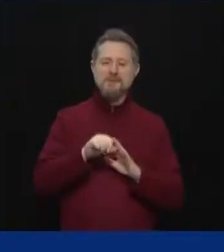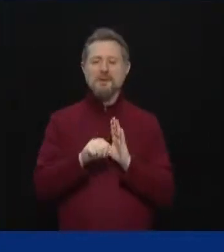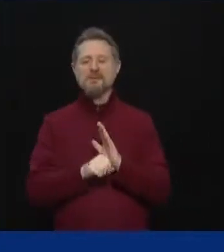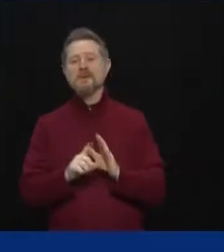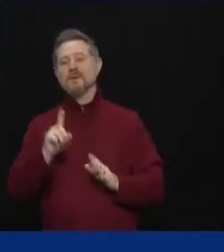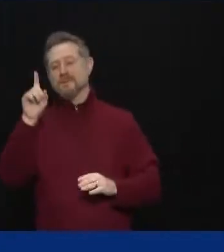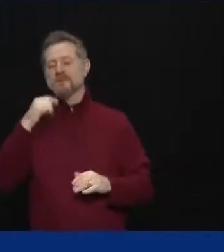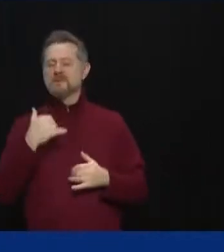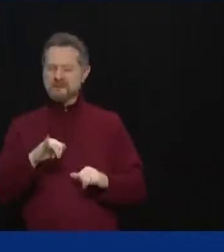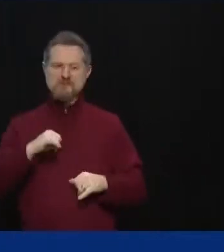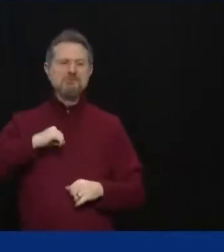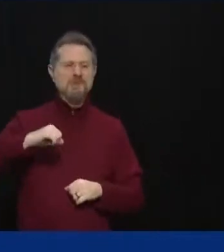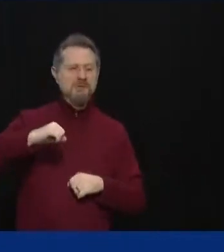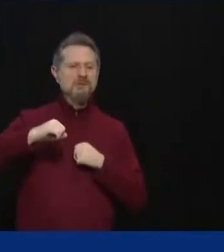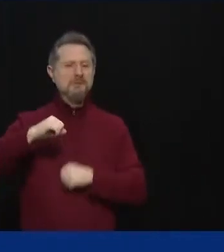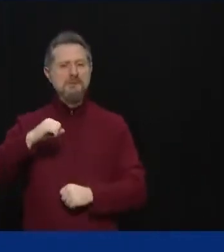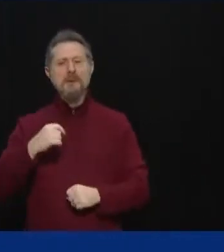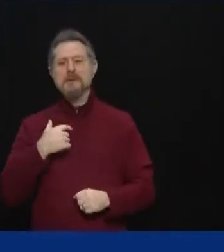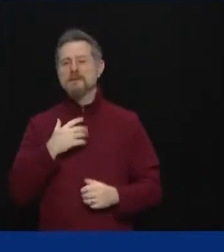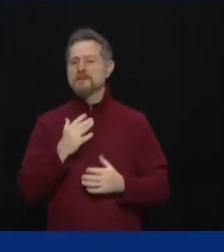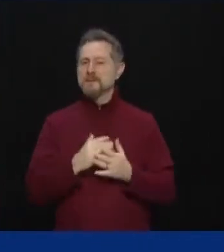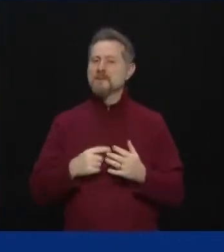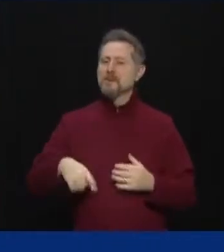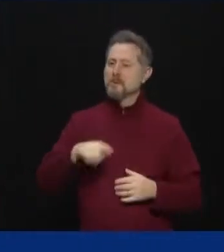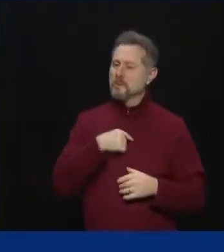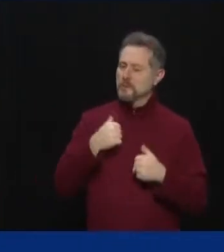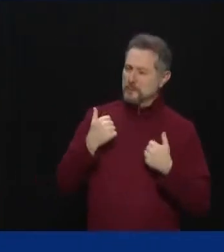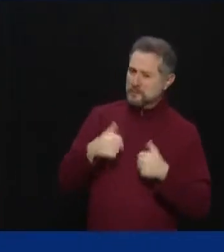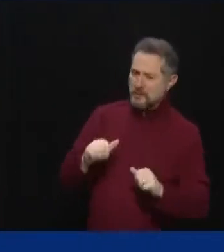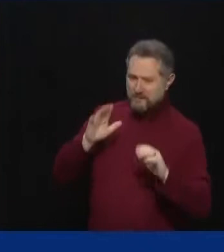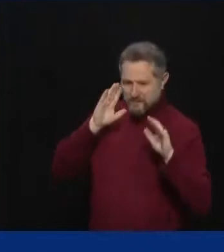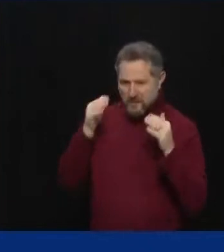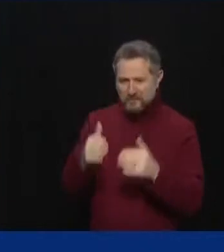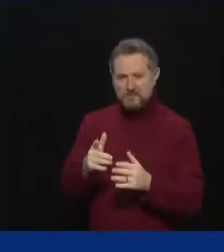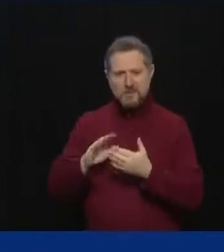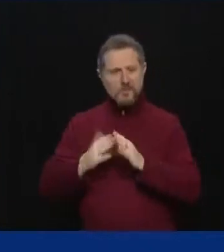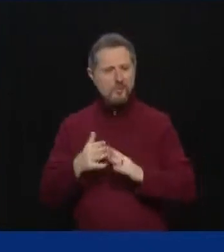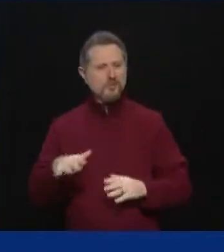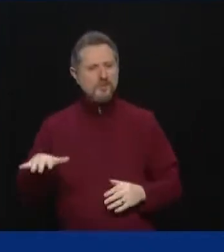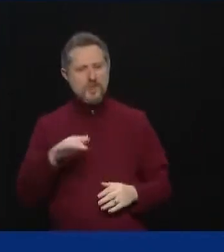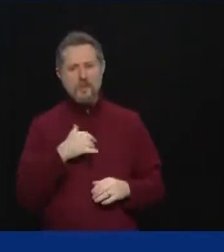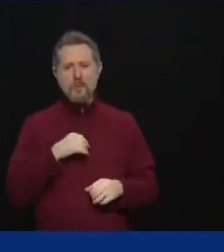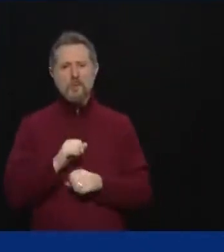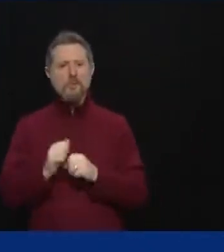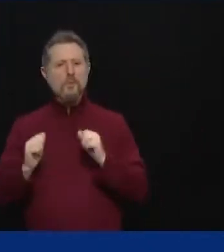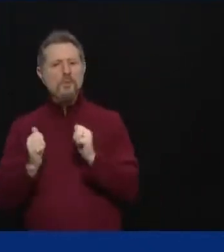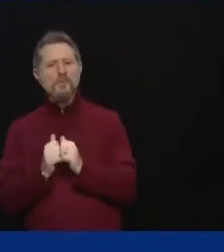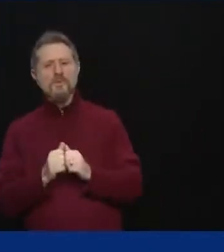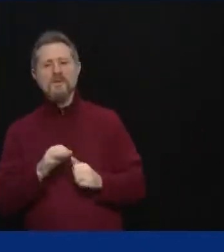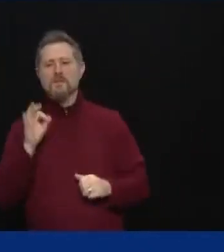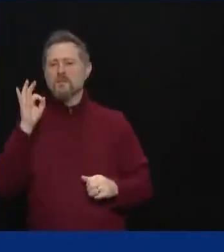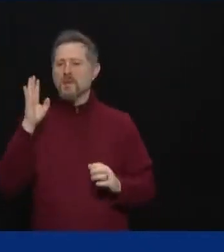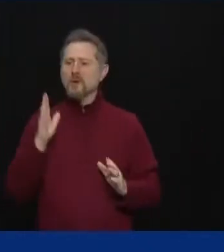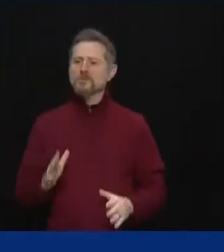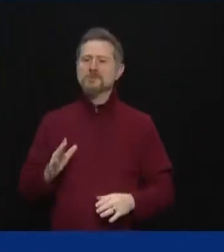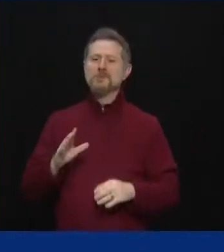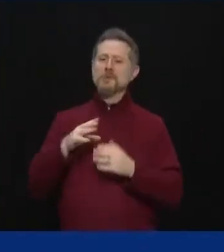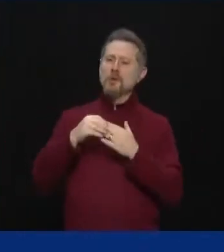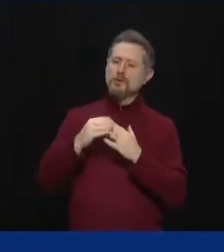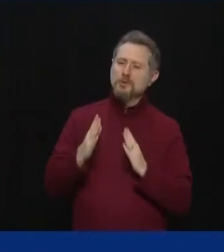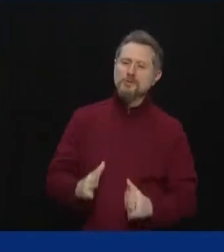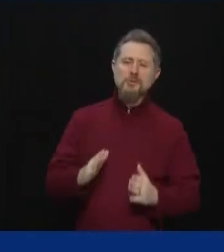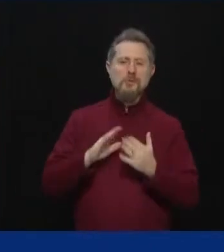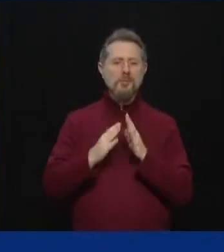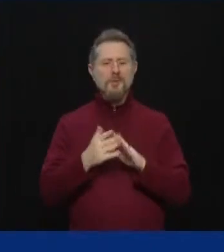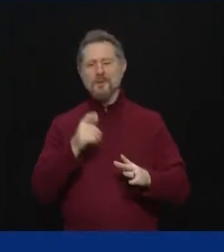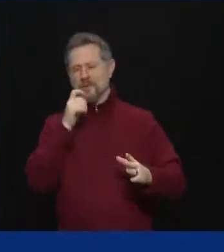there are some work we're looking to do on that front, working with pastors and community leaders to figure out solutions that can work,